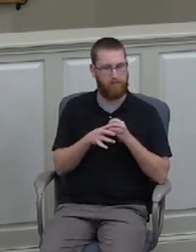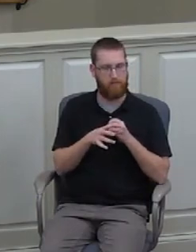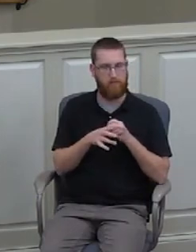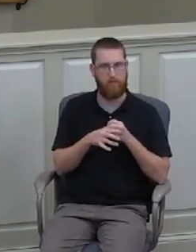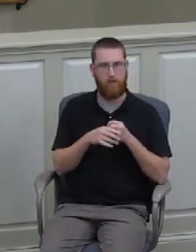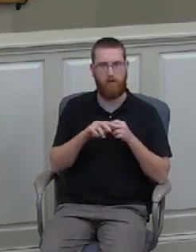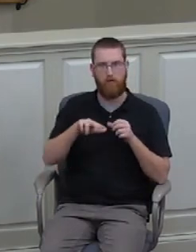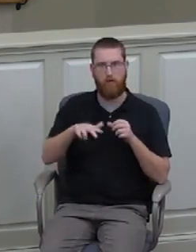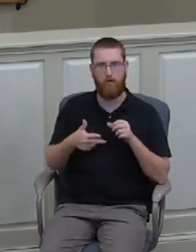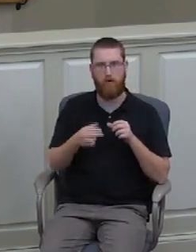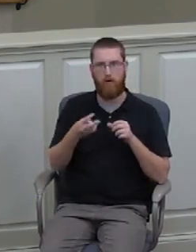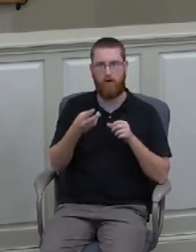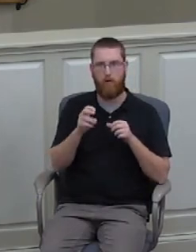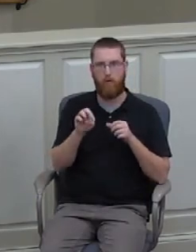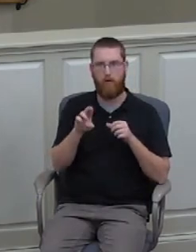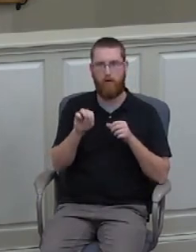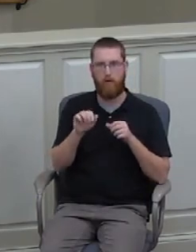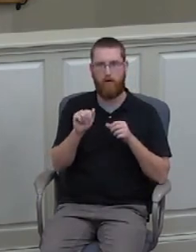Third whereas from the bottom.